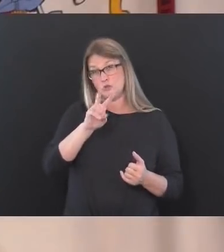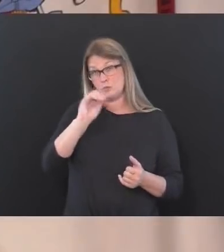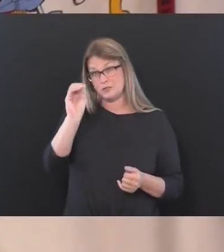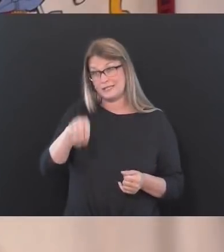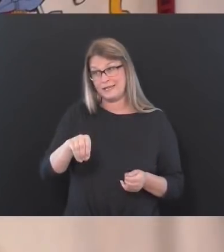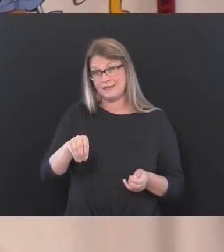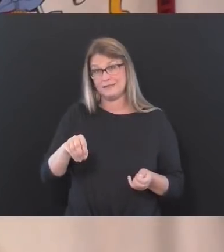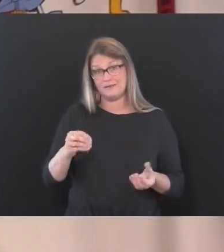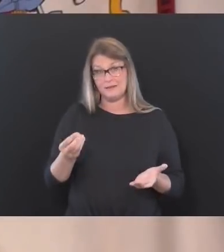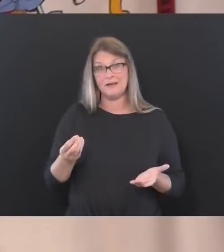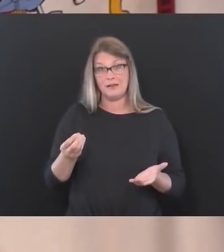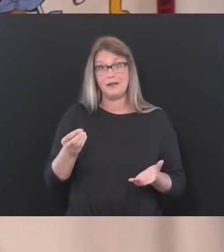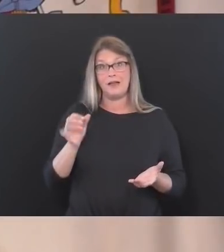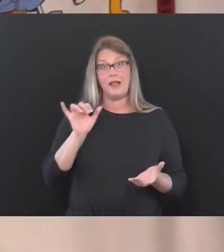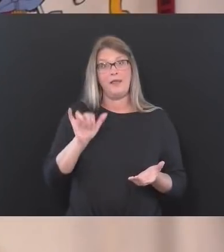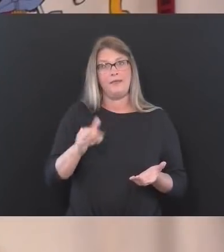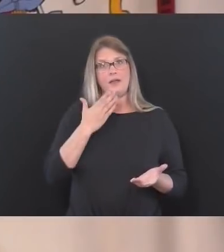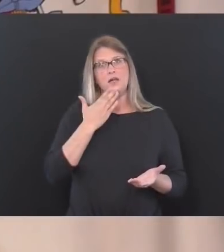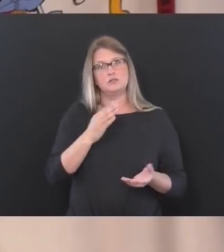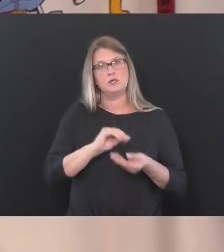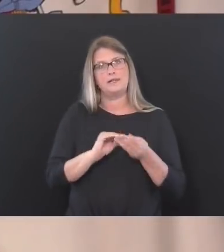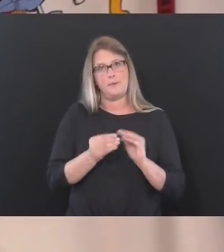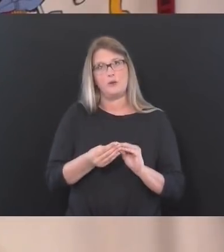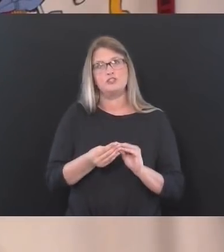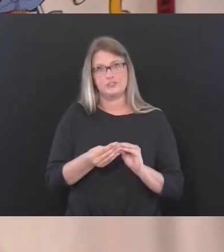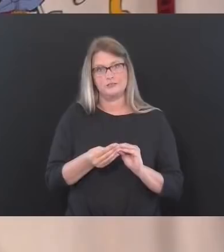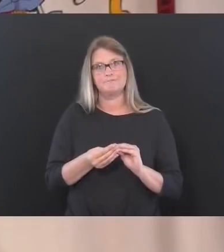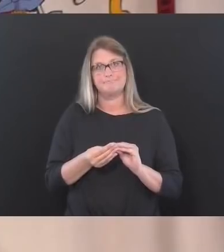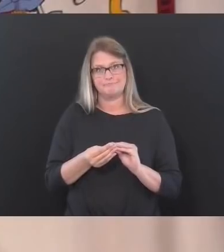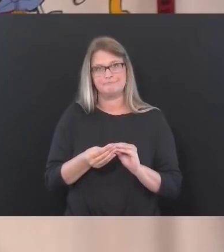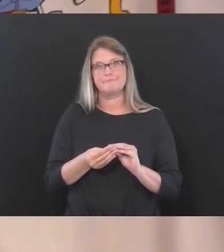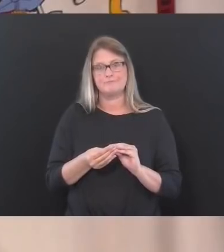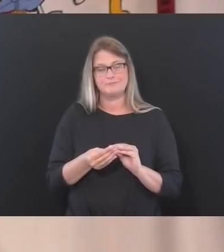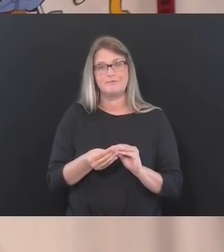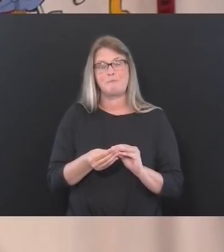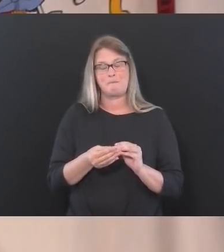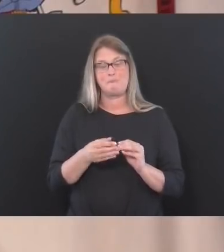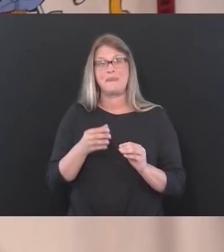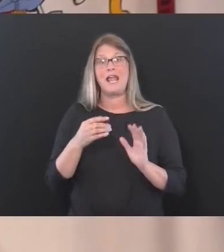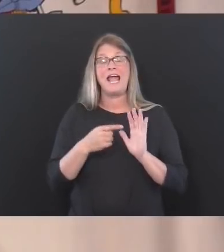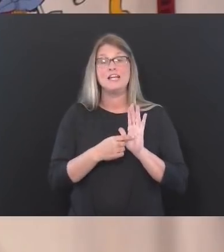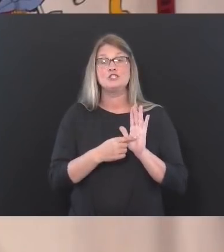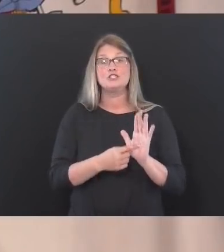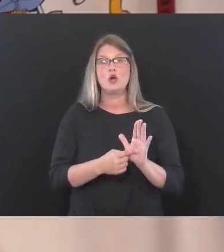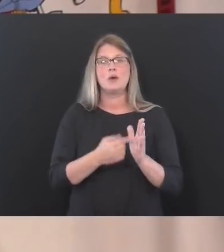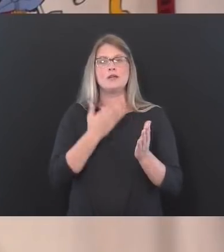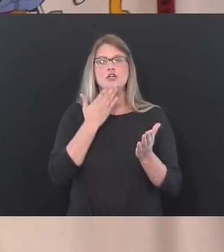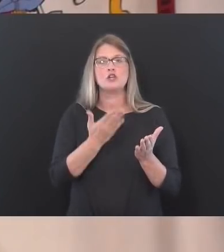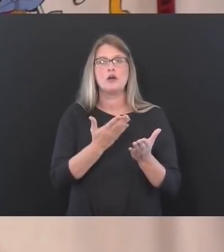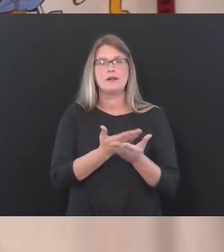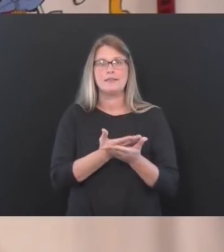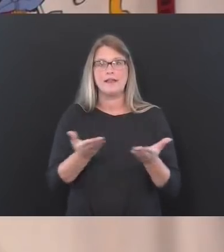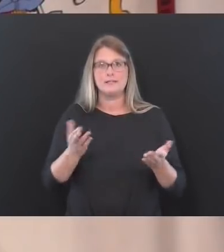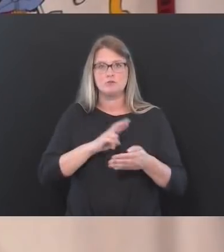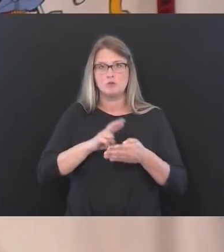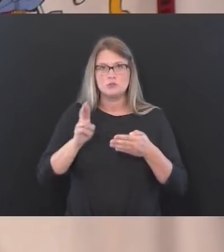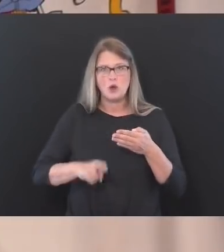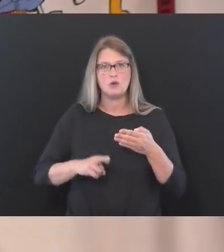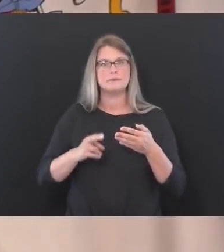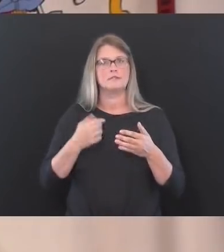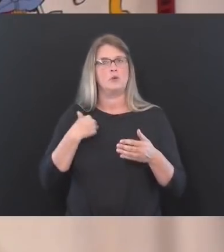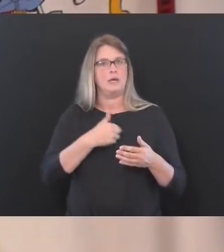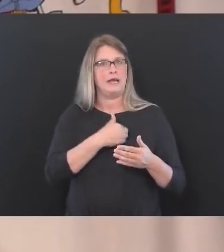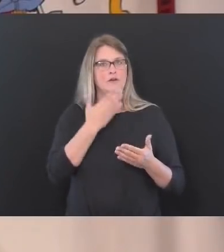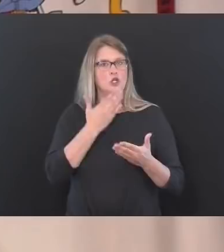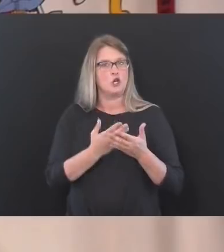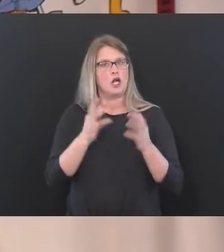2%, that's good stuff. Now, and it's showing a lot of hope. Now, I